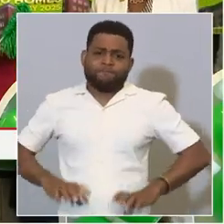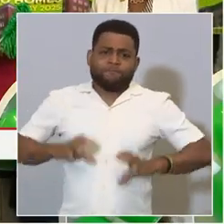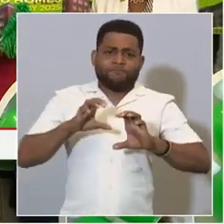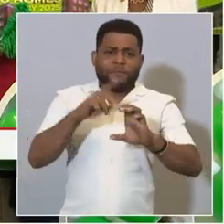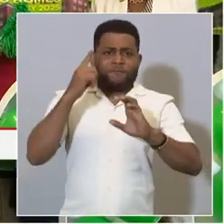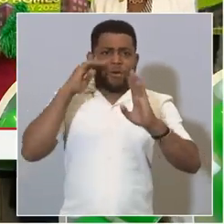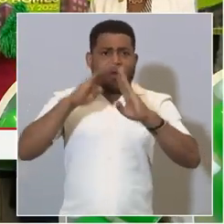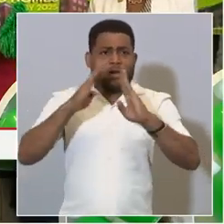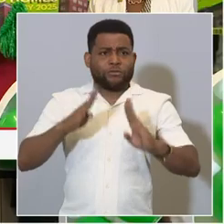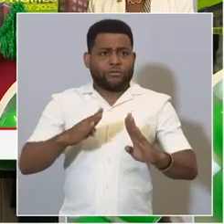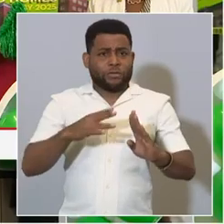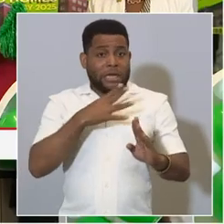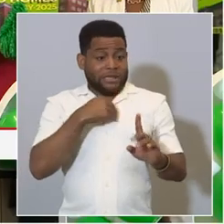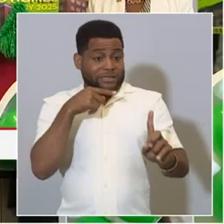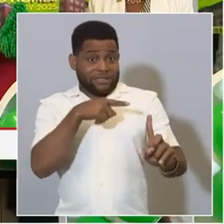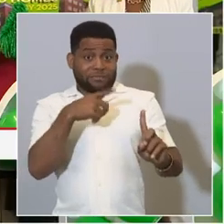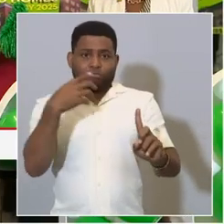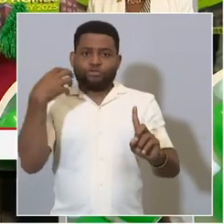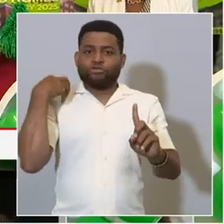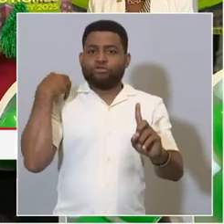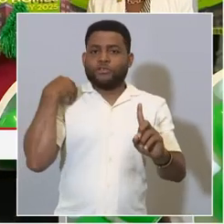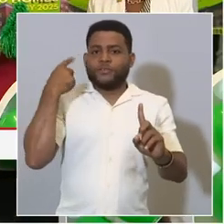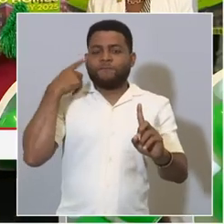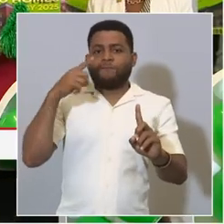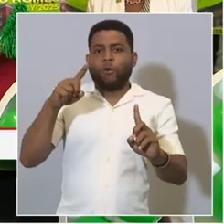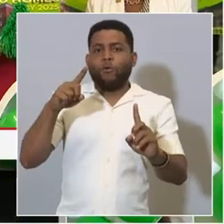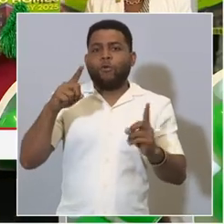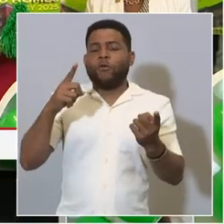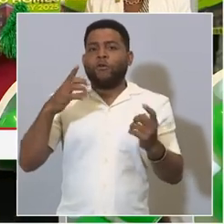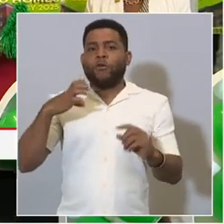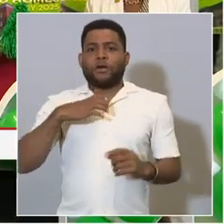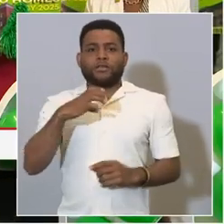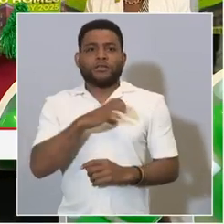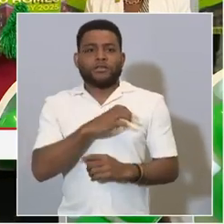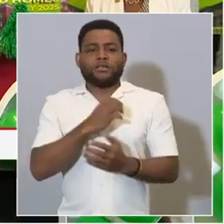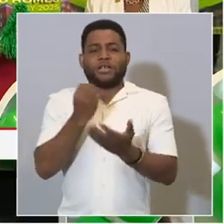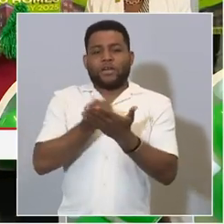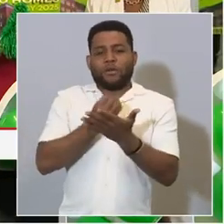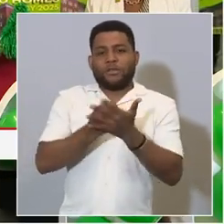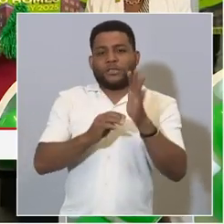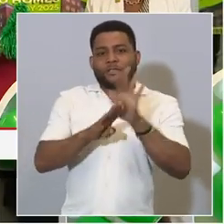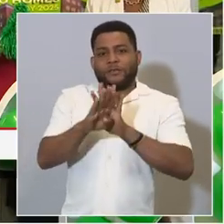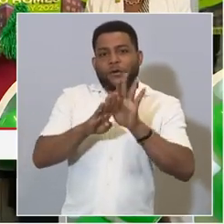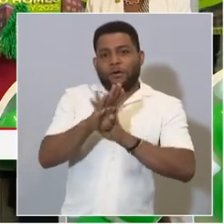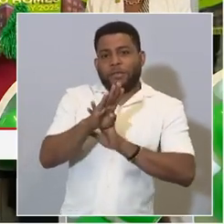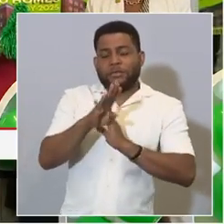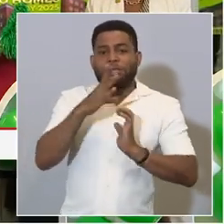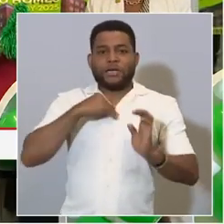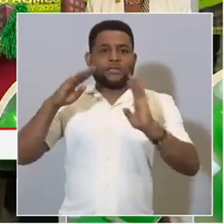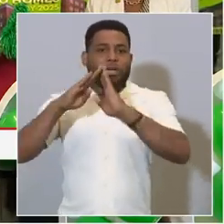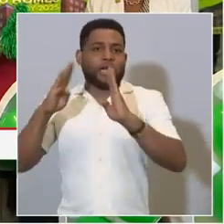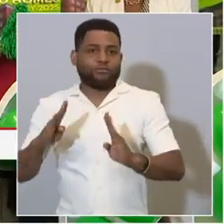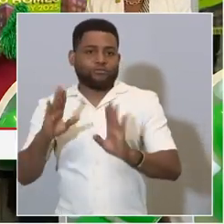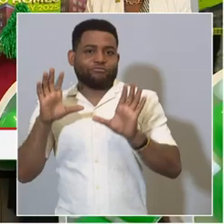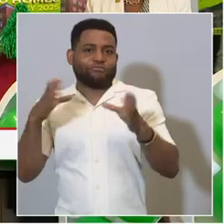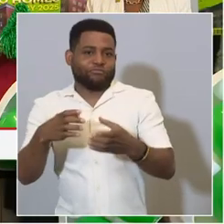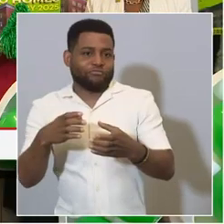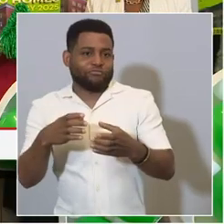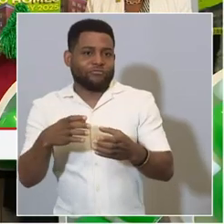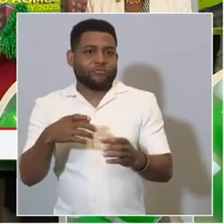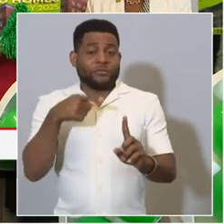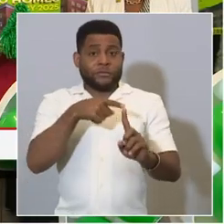of the council's chair of the council's Economic Development and Housing Committee, which helps